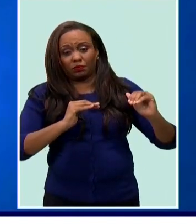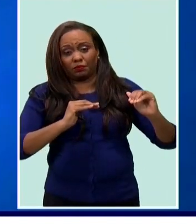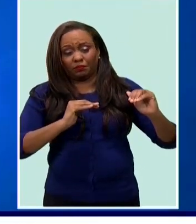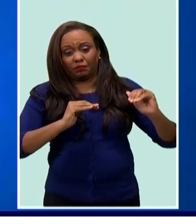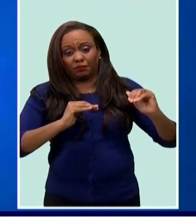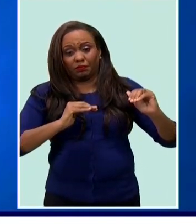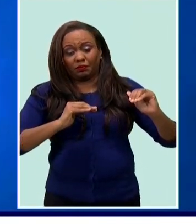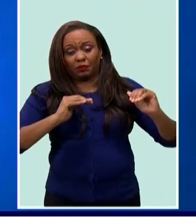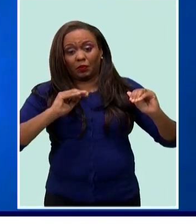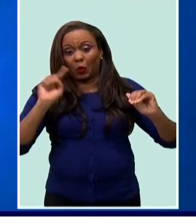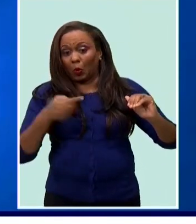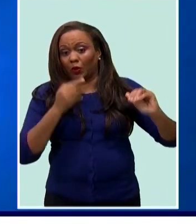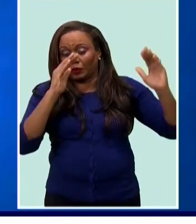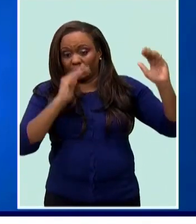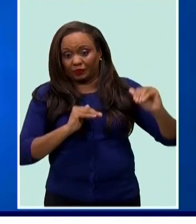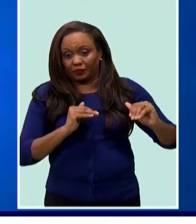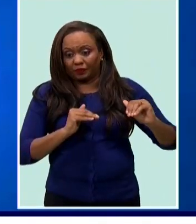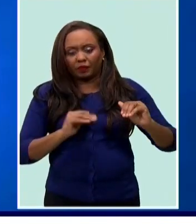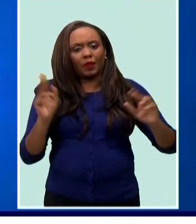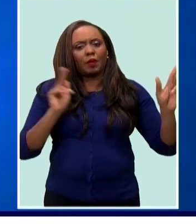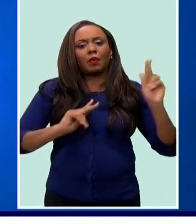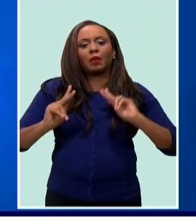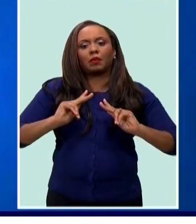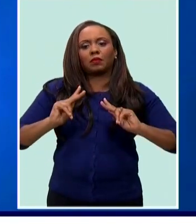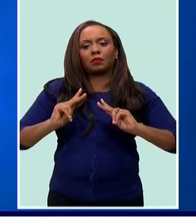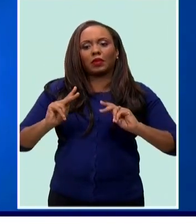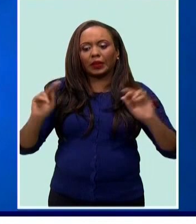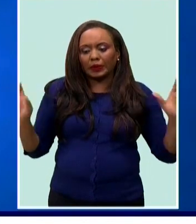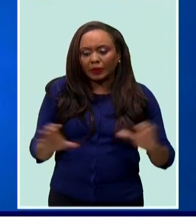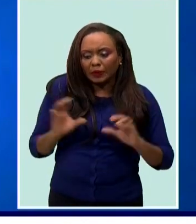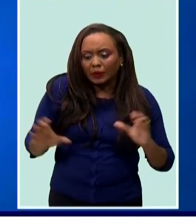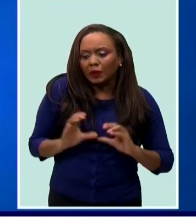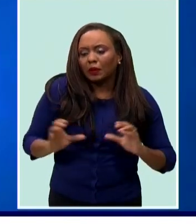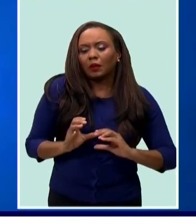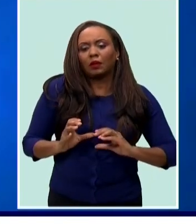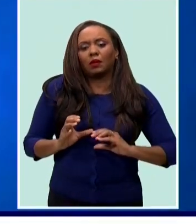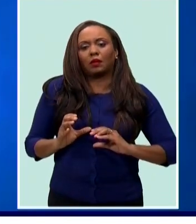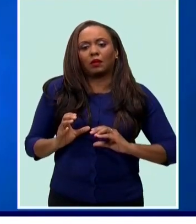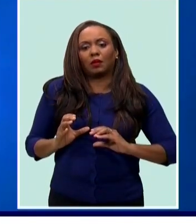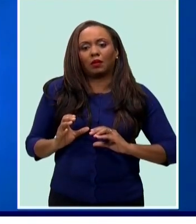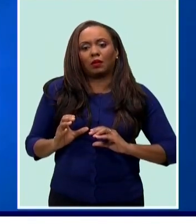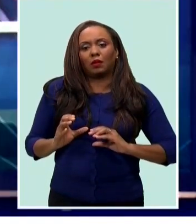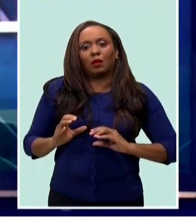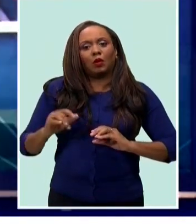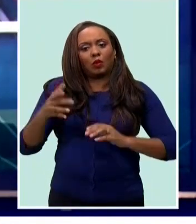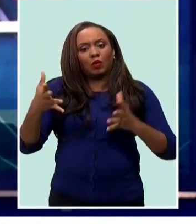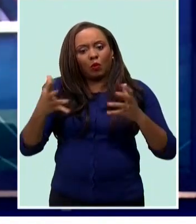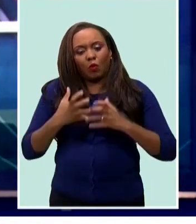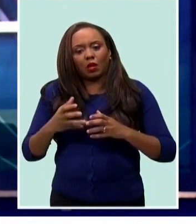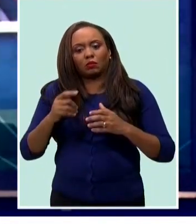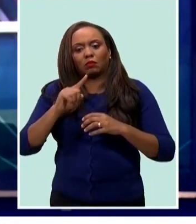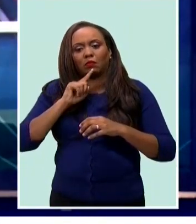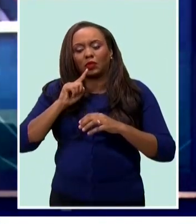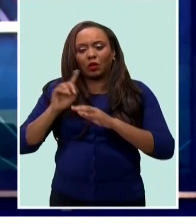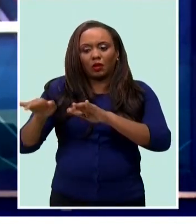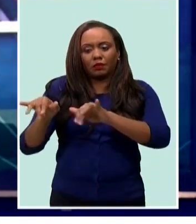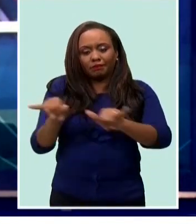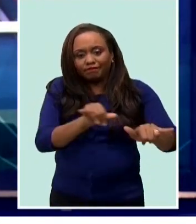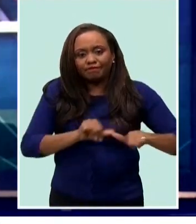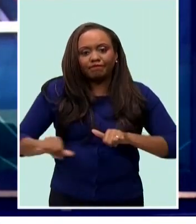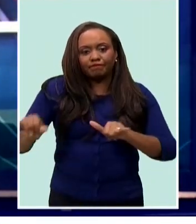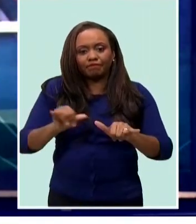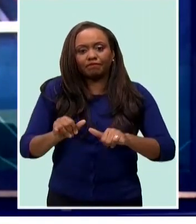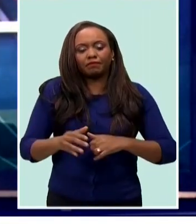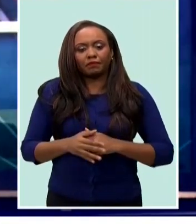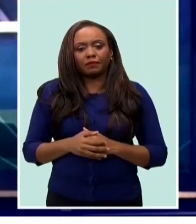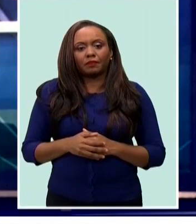who would conduct global affairs on the basis of might being right. Meantime, CARICOM is